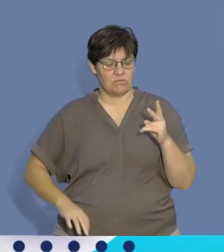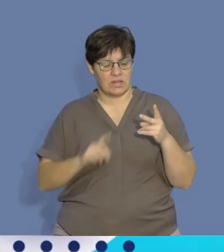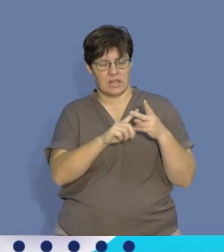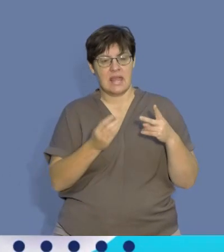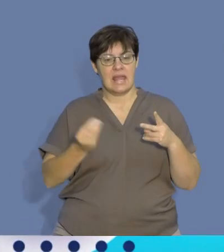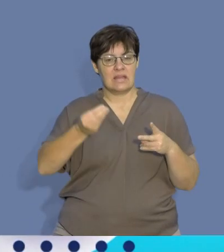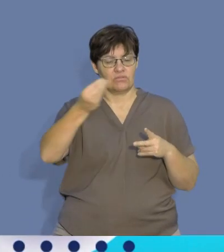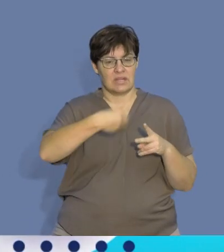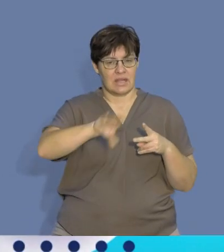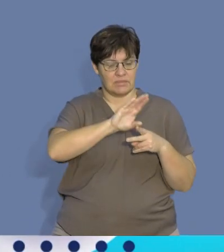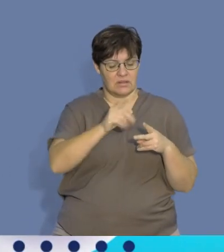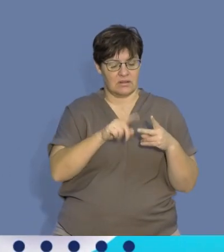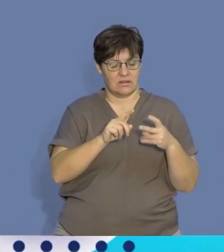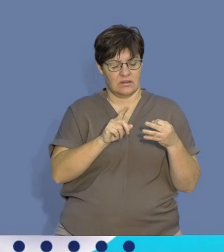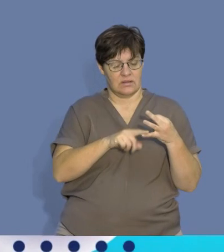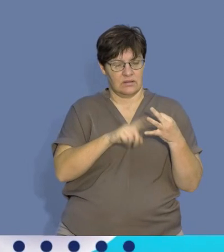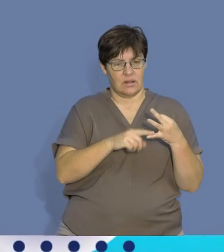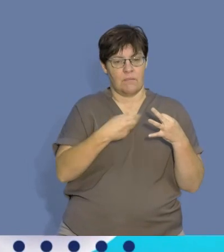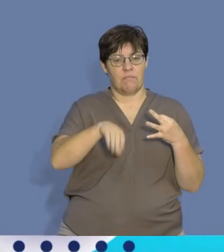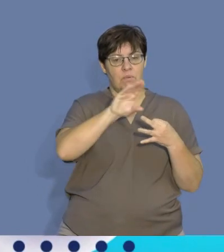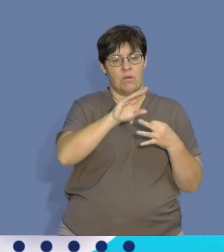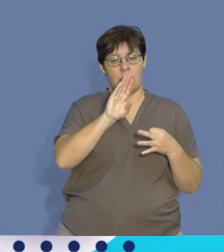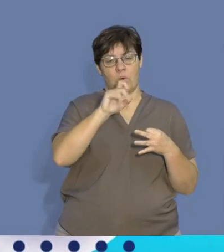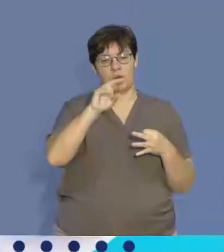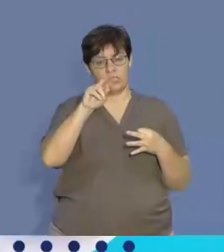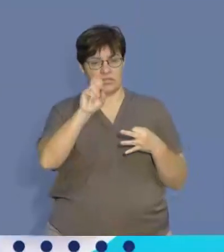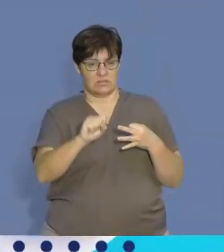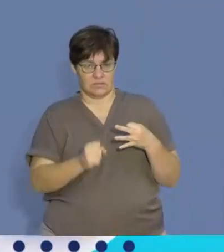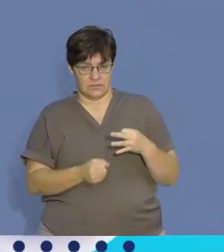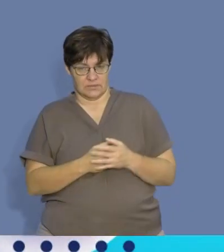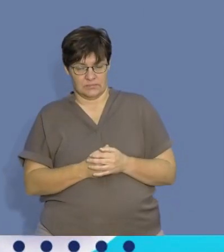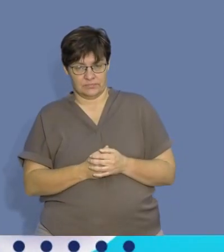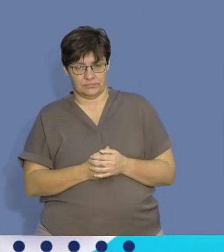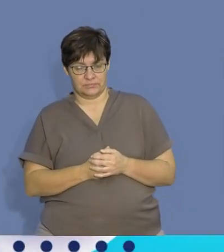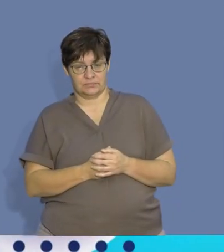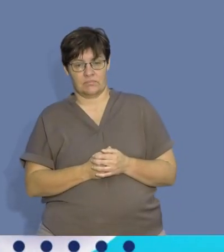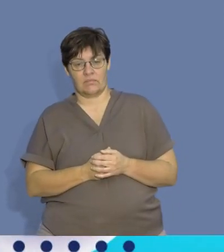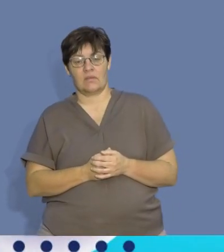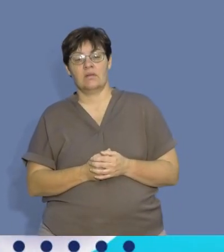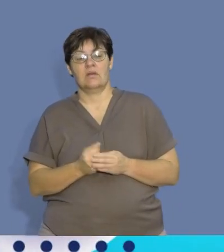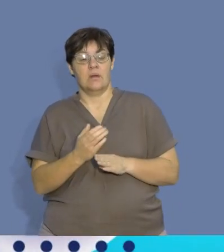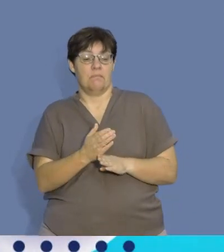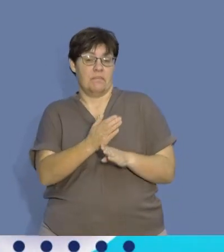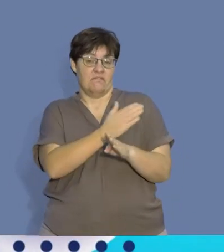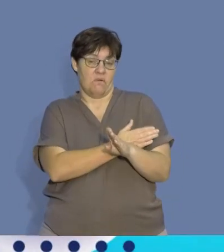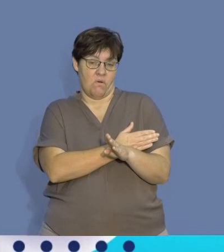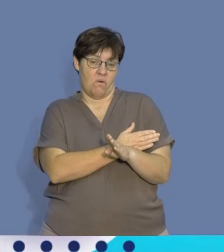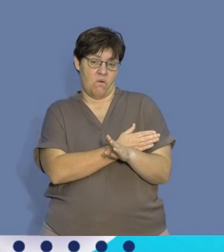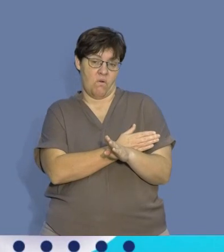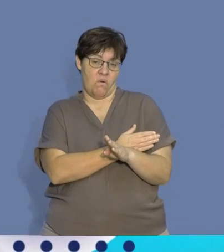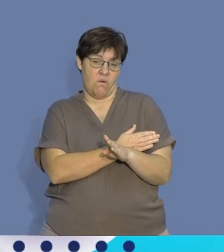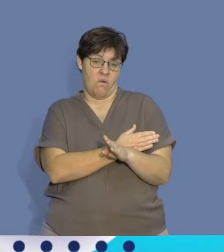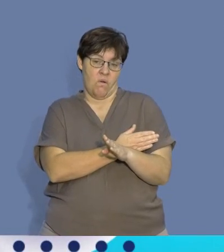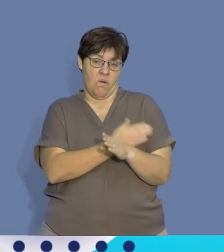salary, interest on capital, as well as bonus. Now, remember what I said earlier on, before our